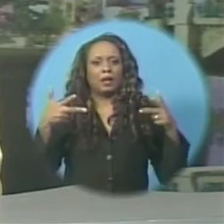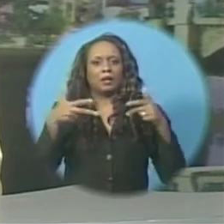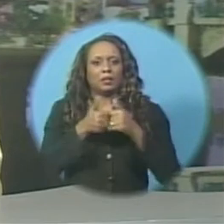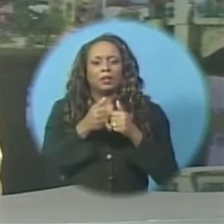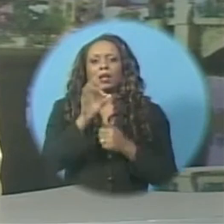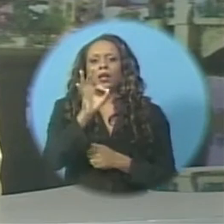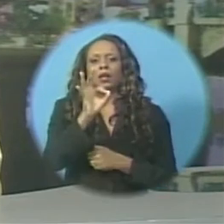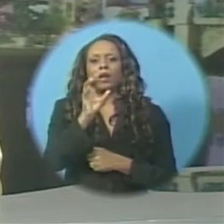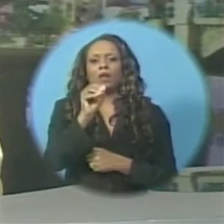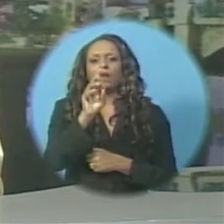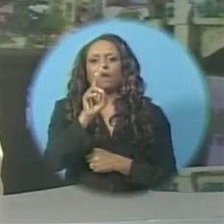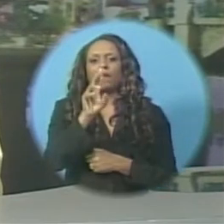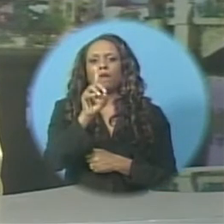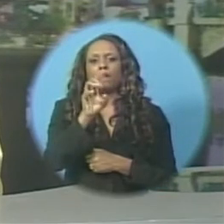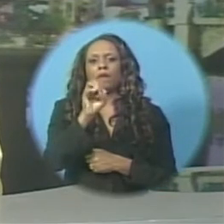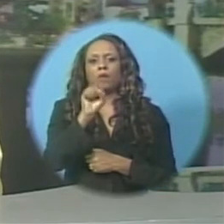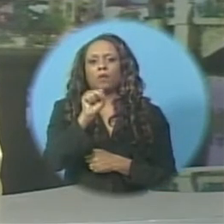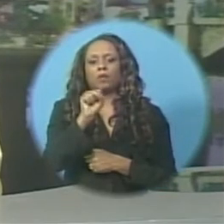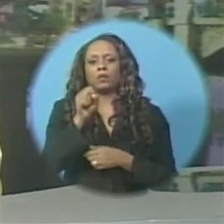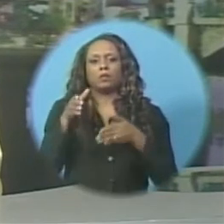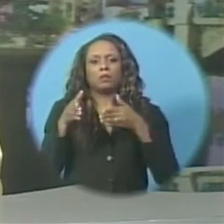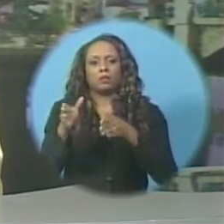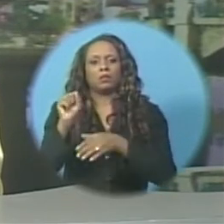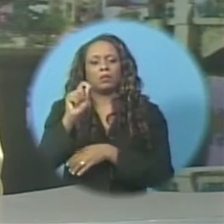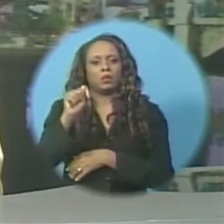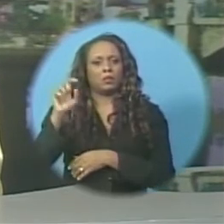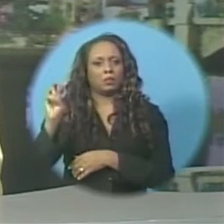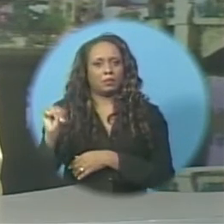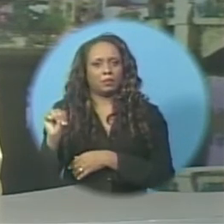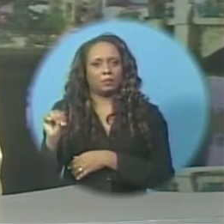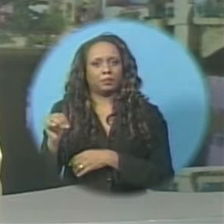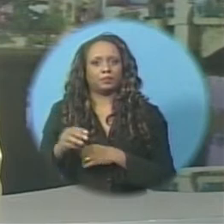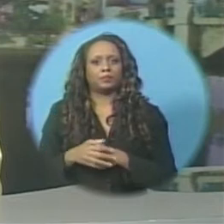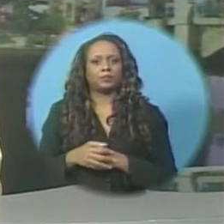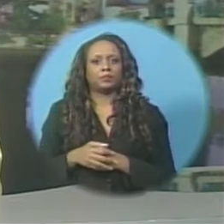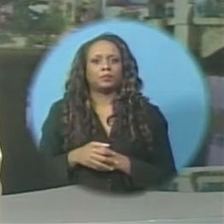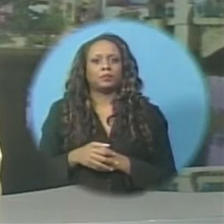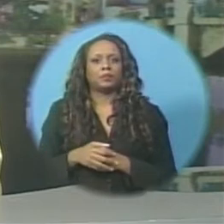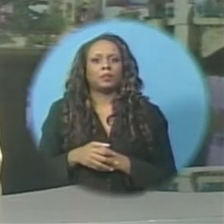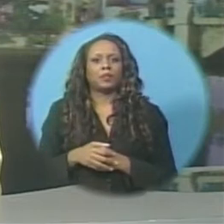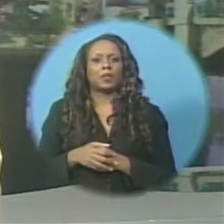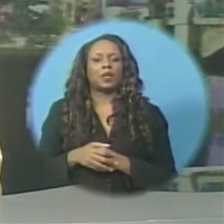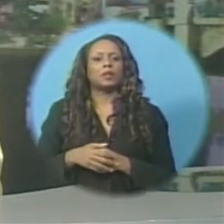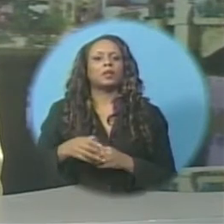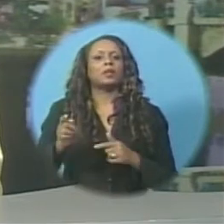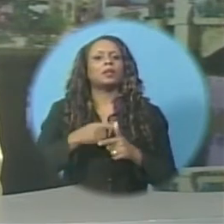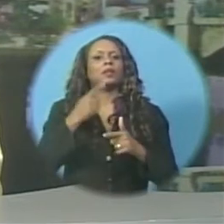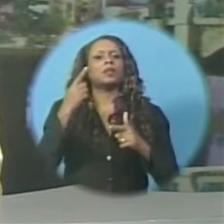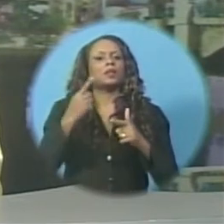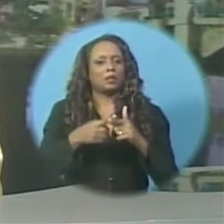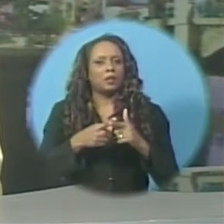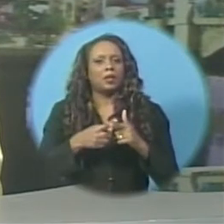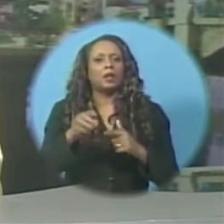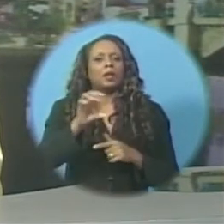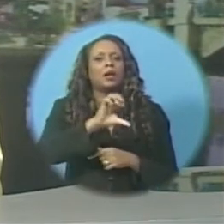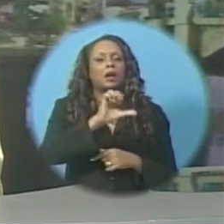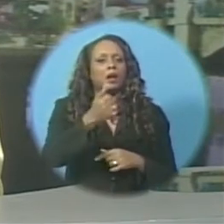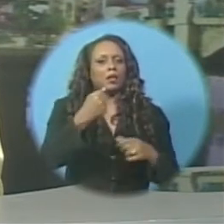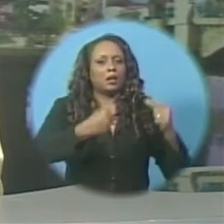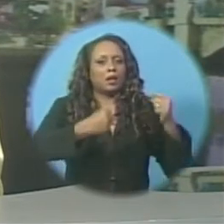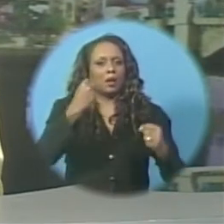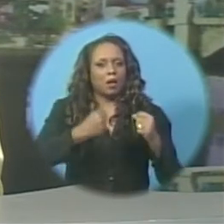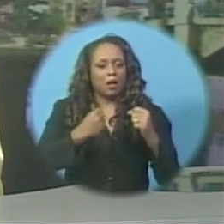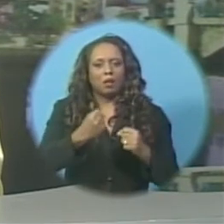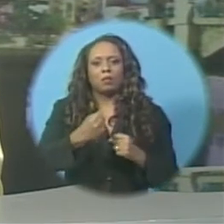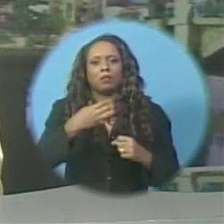Fords Road, St. Michael. Both Jesser Moses of Durance Christchurch and Smith of St. David's complained of chest pains.